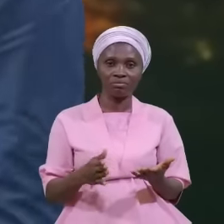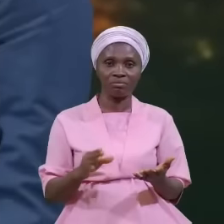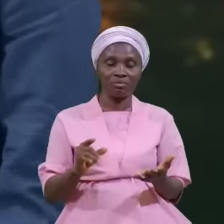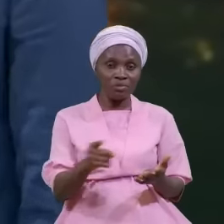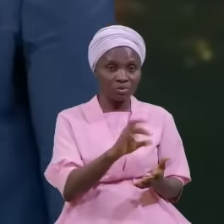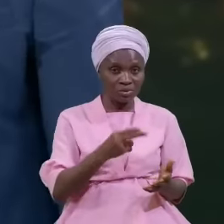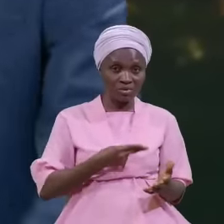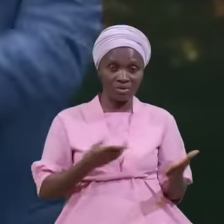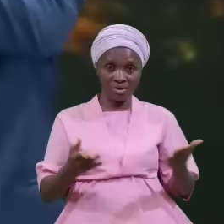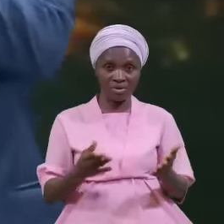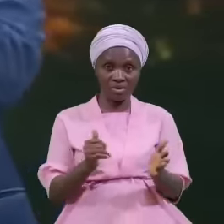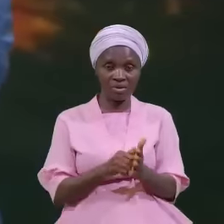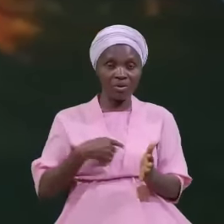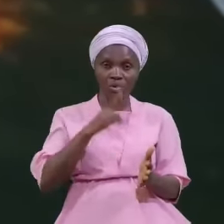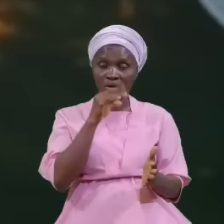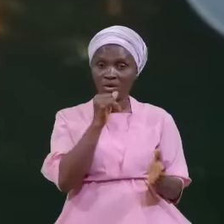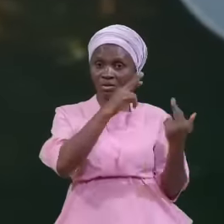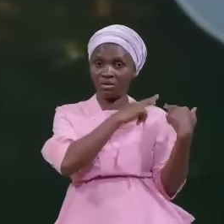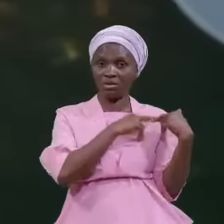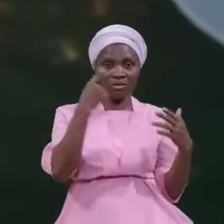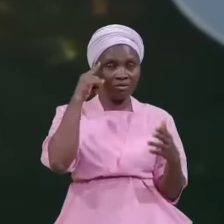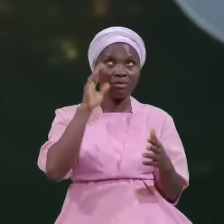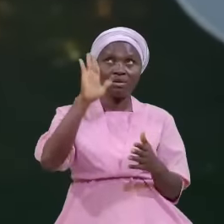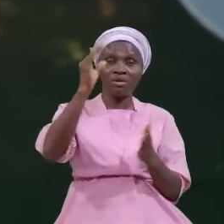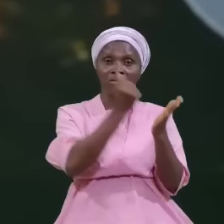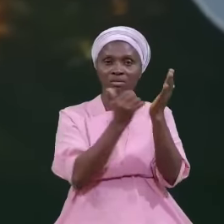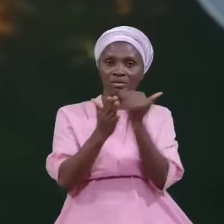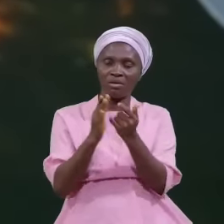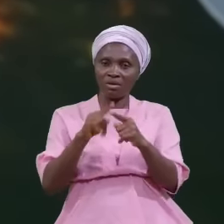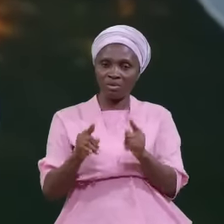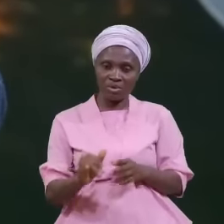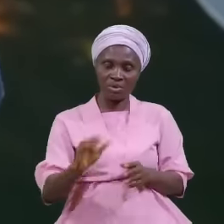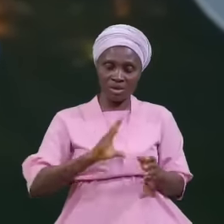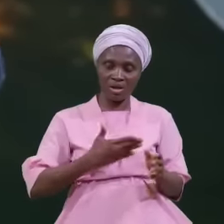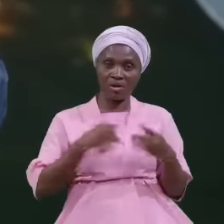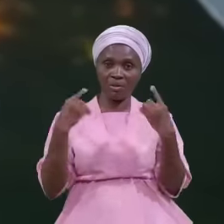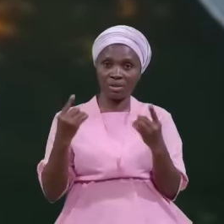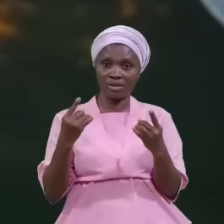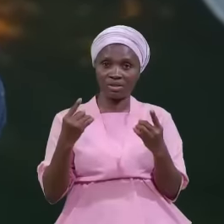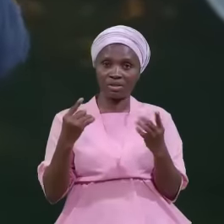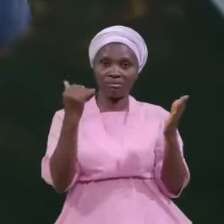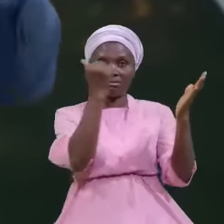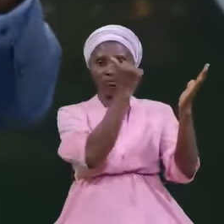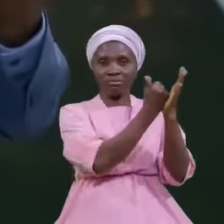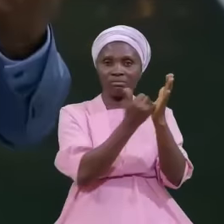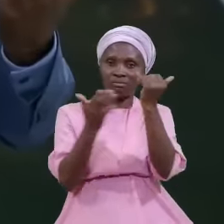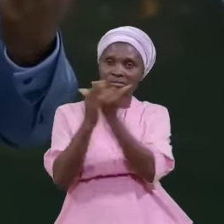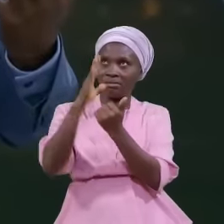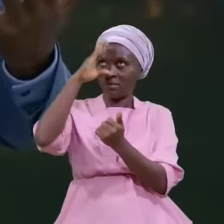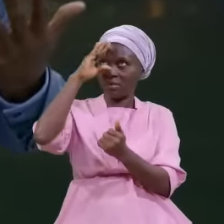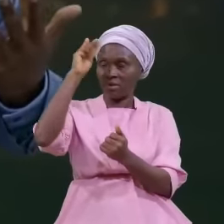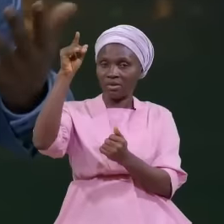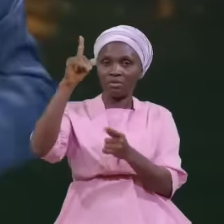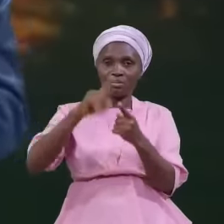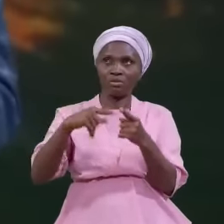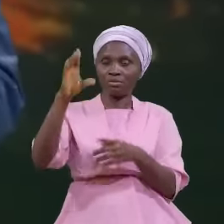for his crucifixion, yet our sin nailed him to the cross. We didn't see his tears. We didn't see the crown